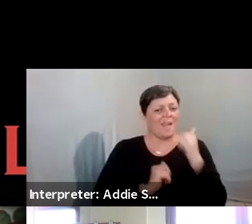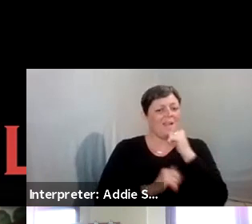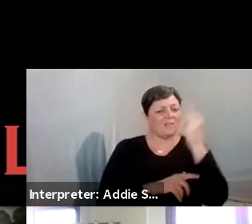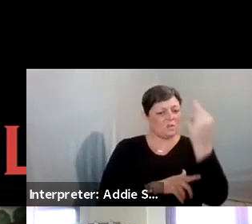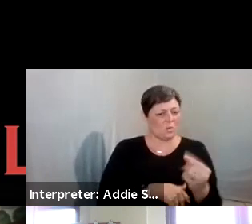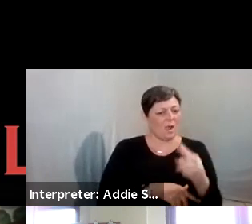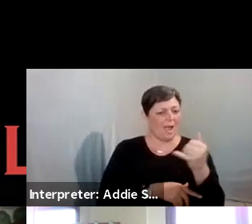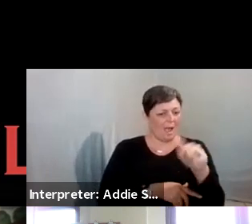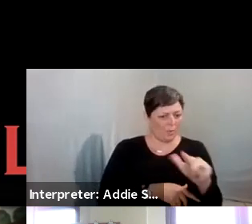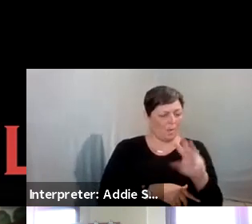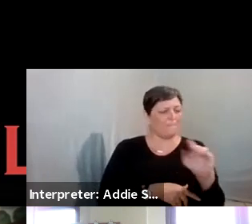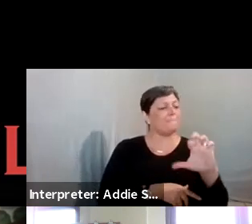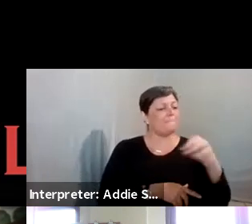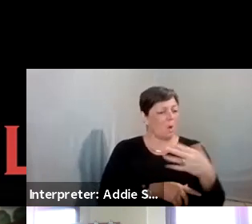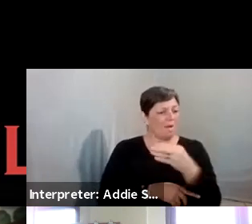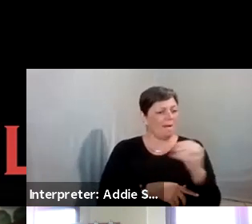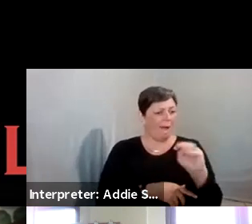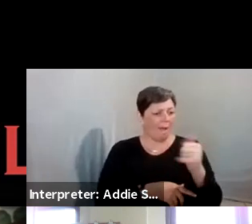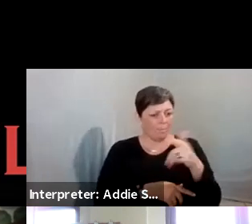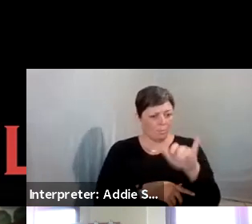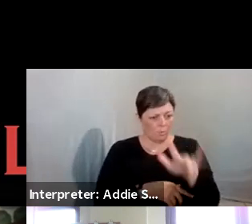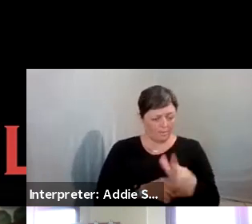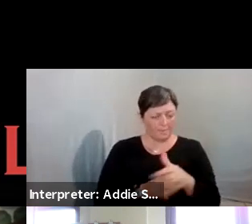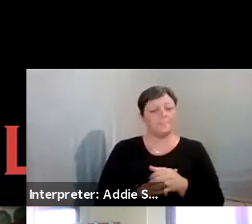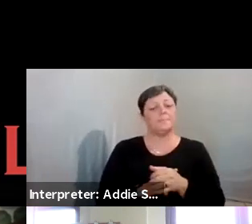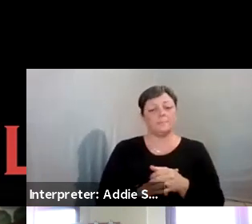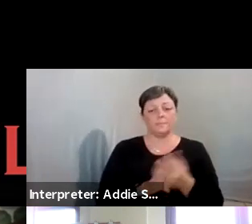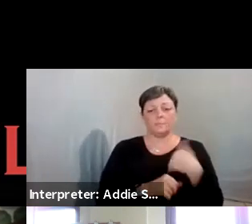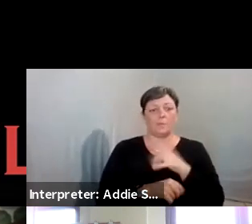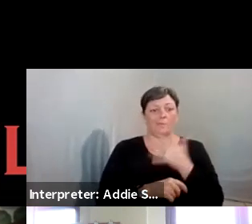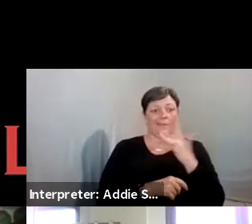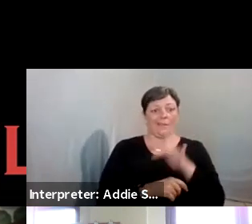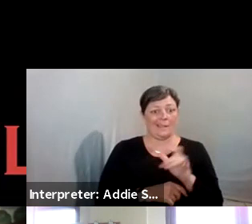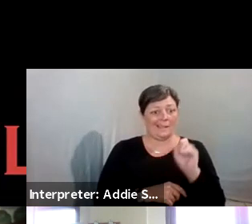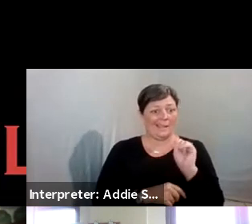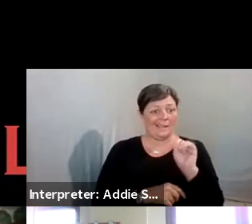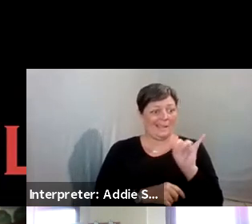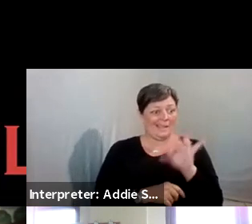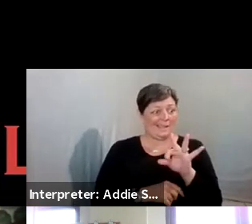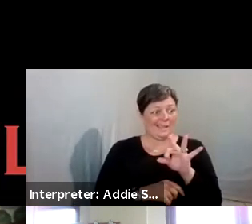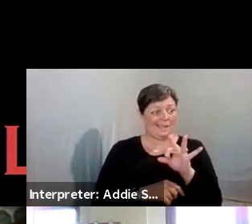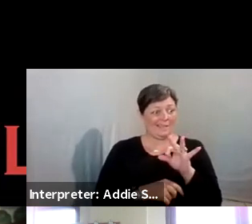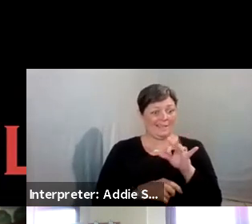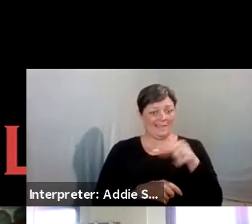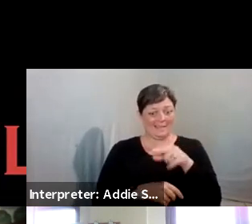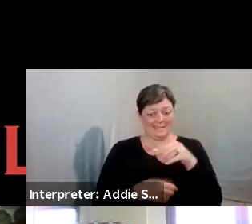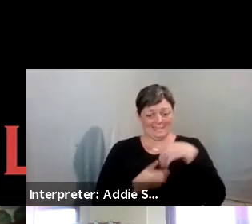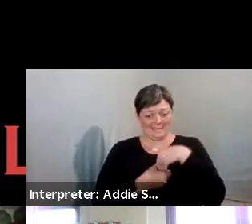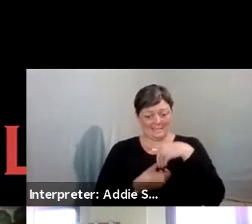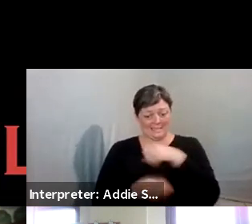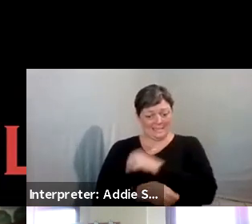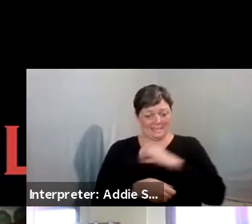April, March and April. And we were lucky if besides internal staff that registered